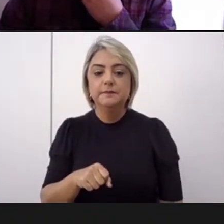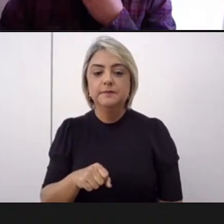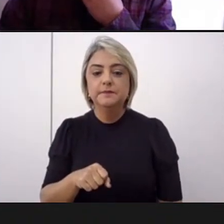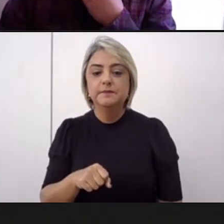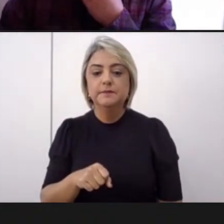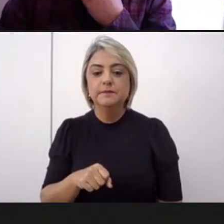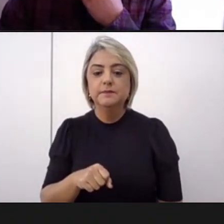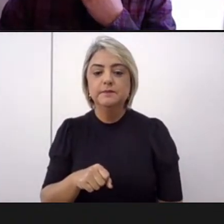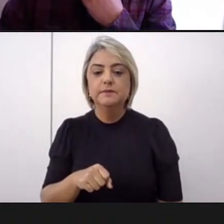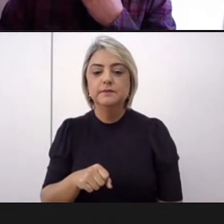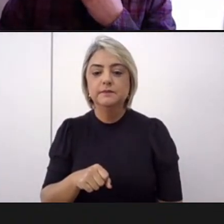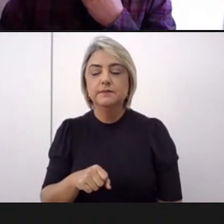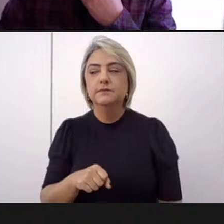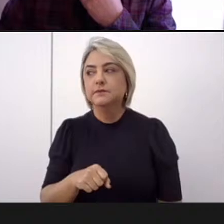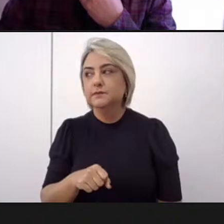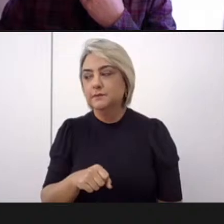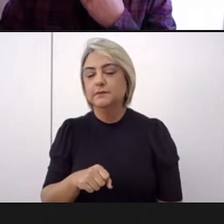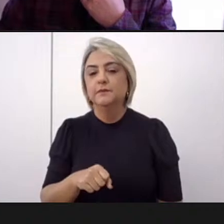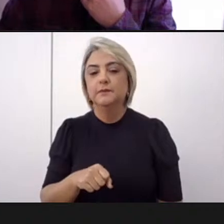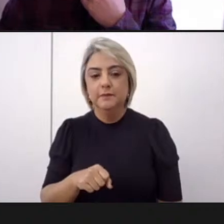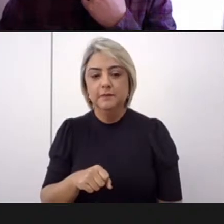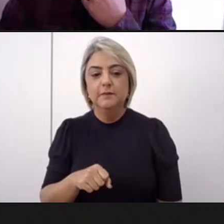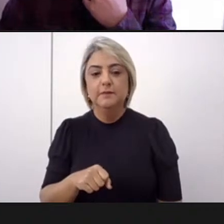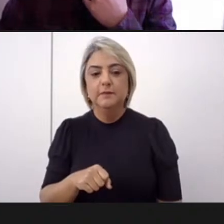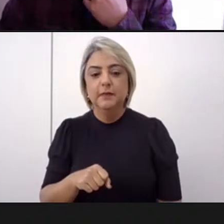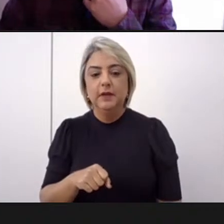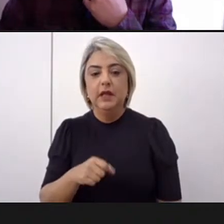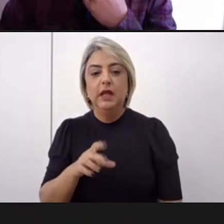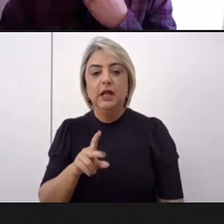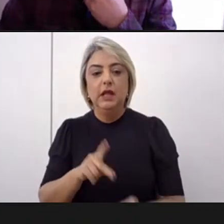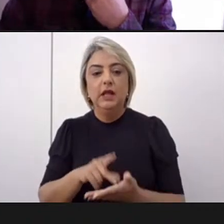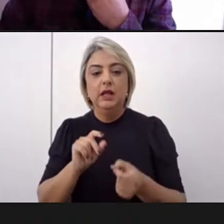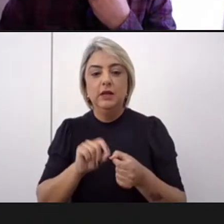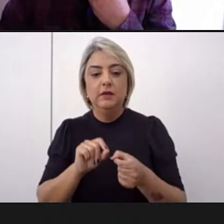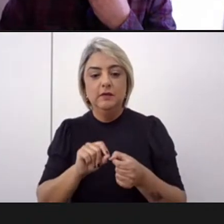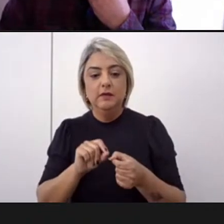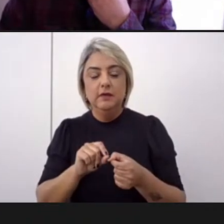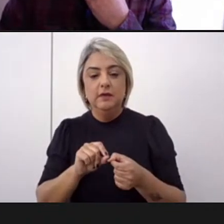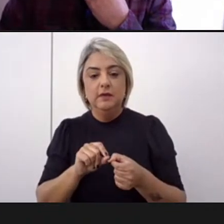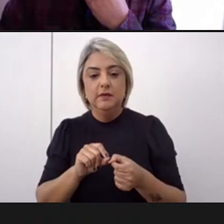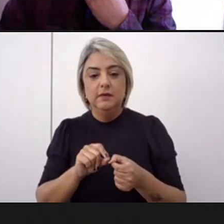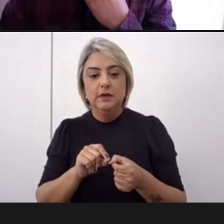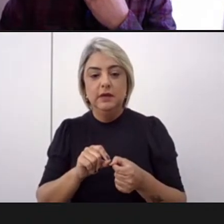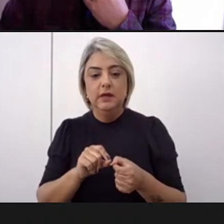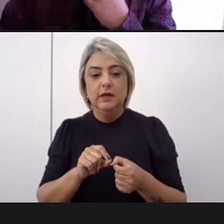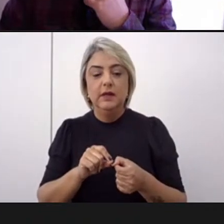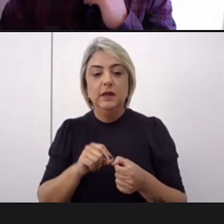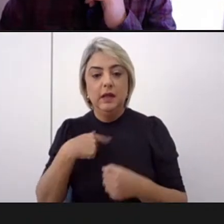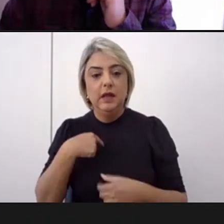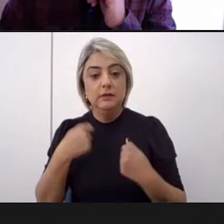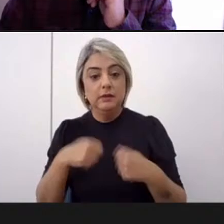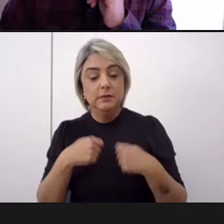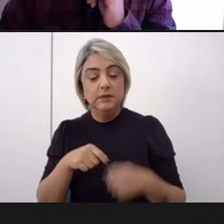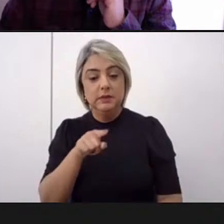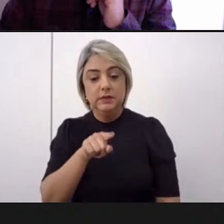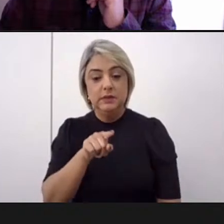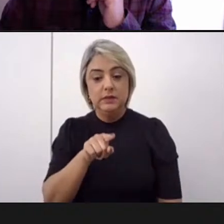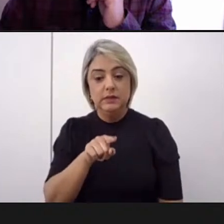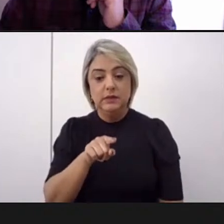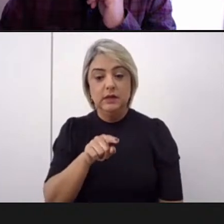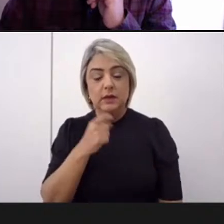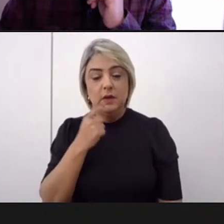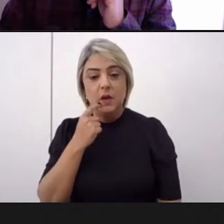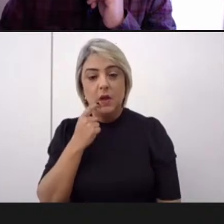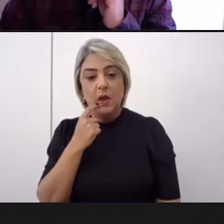if you go in a jurisdiction. And you have to have proper legal processes.